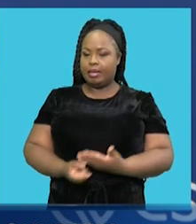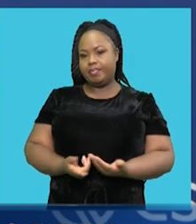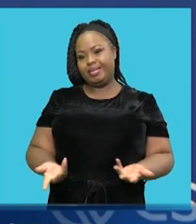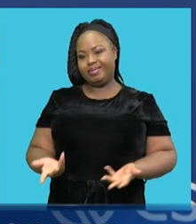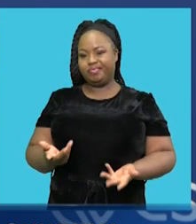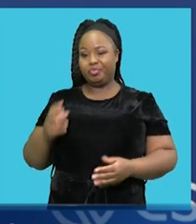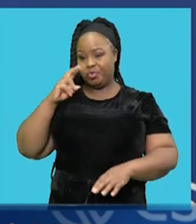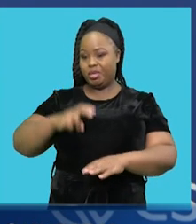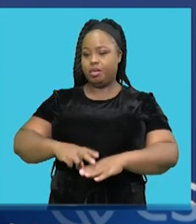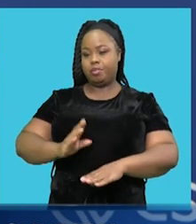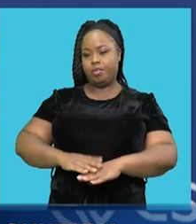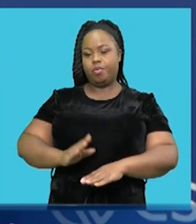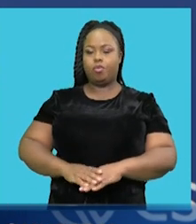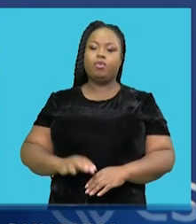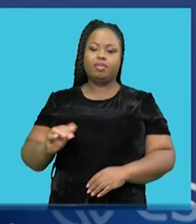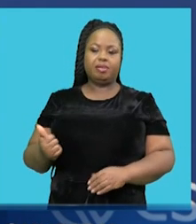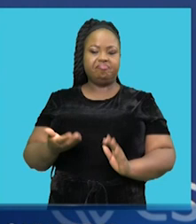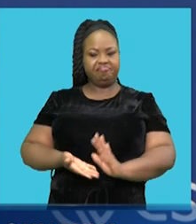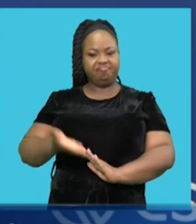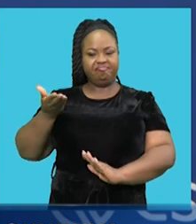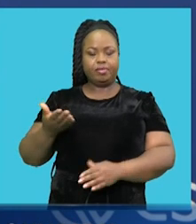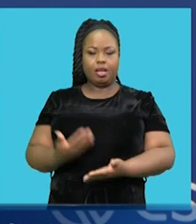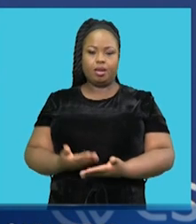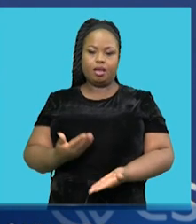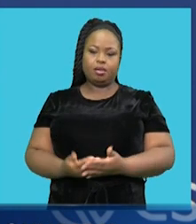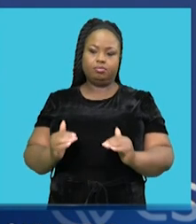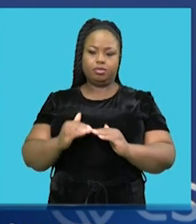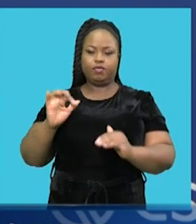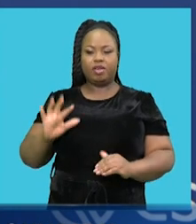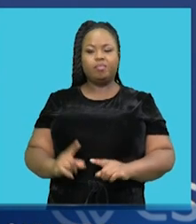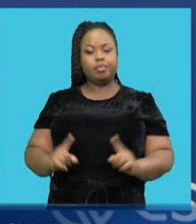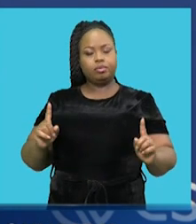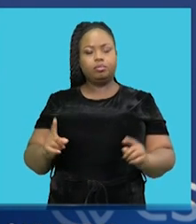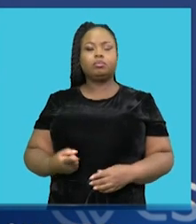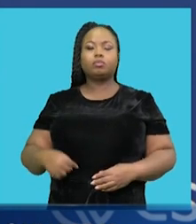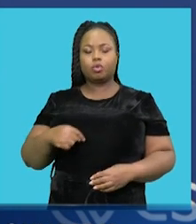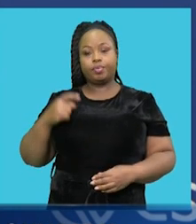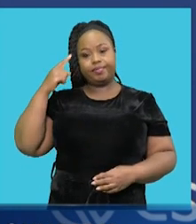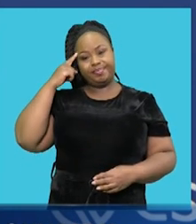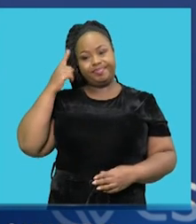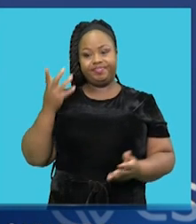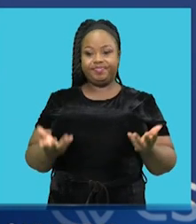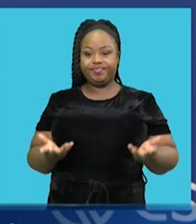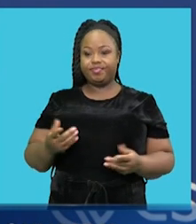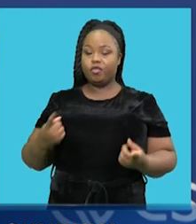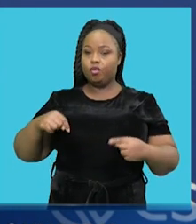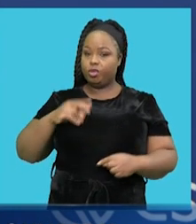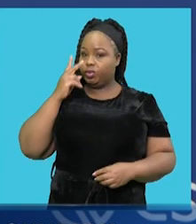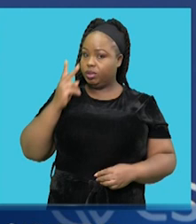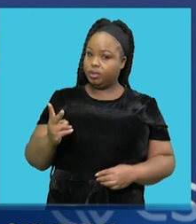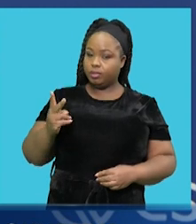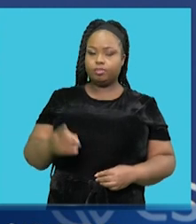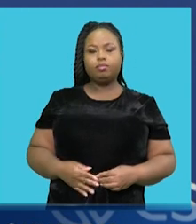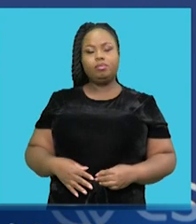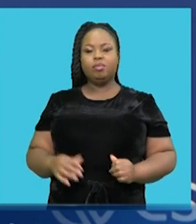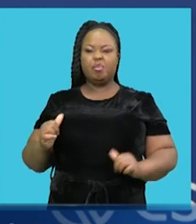increases that component may go occasionally stage 5 but we really think that on the basis of what we see the performance of